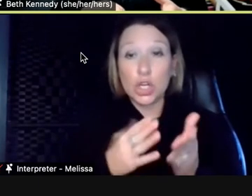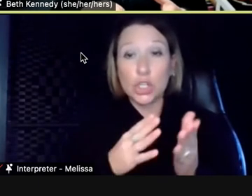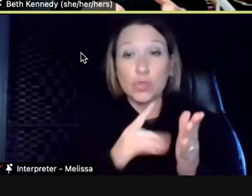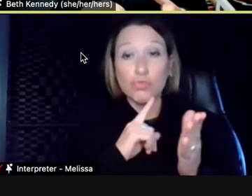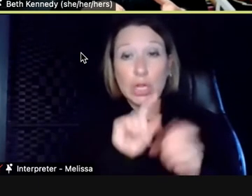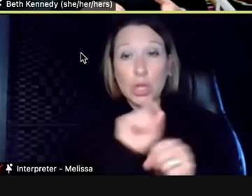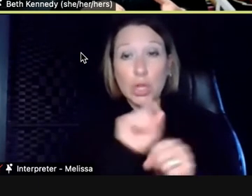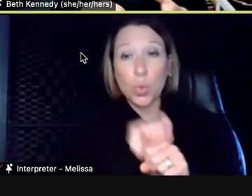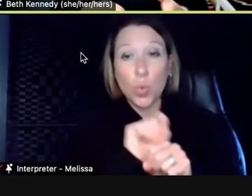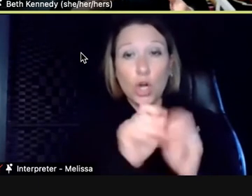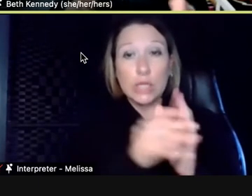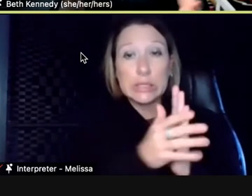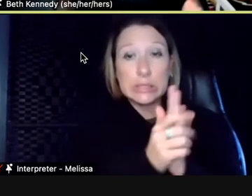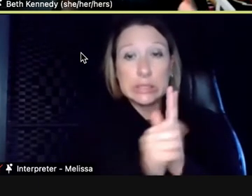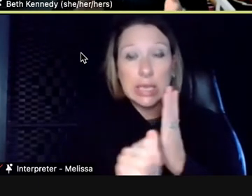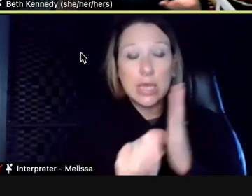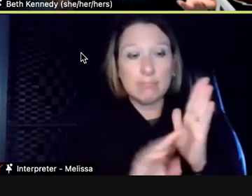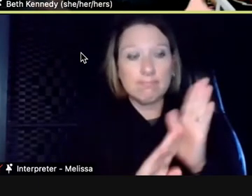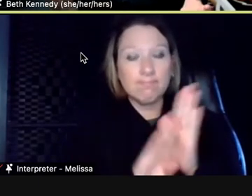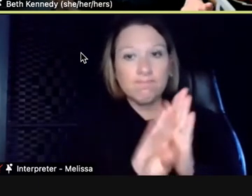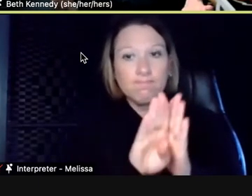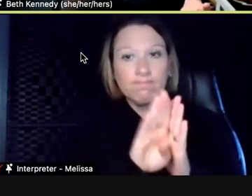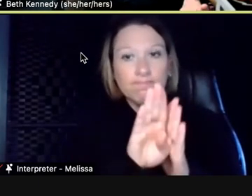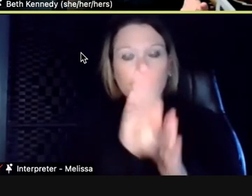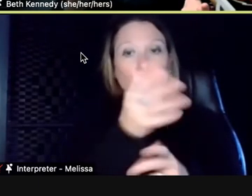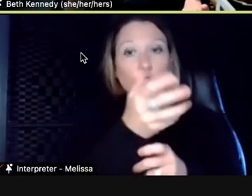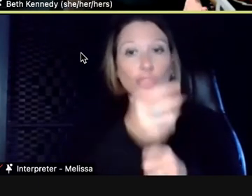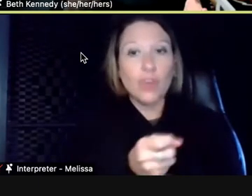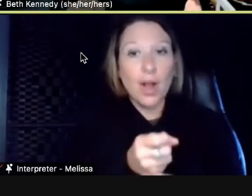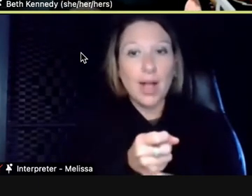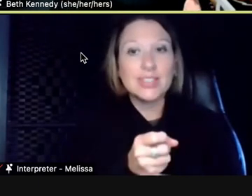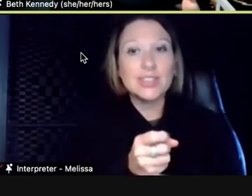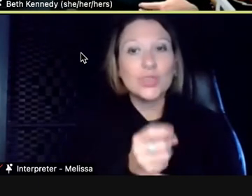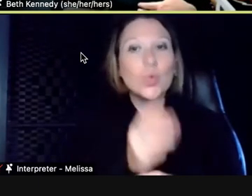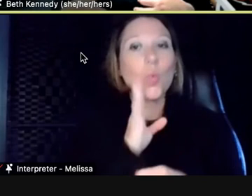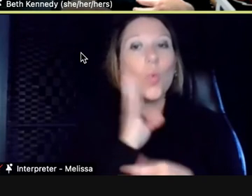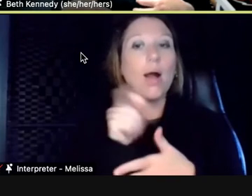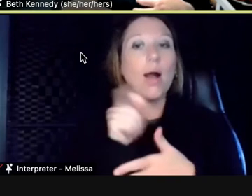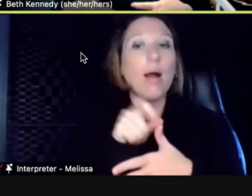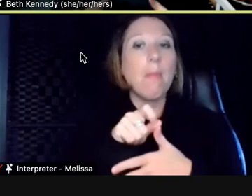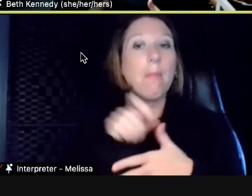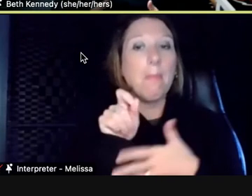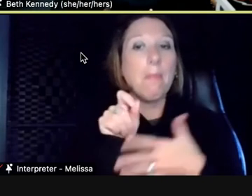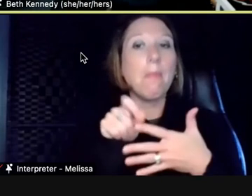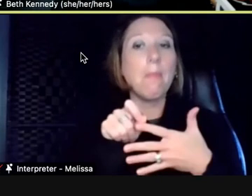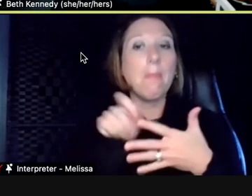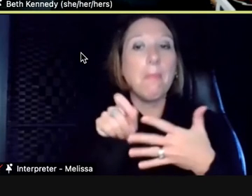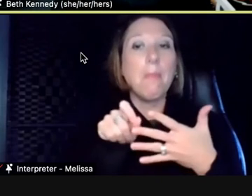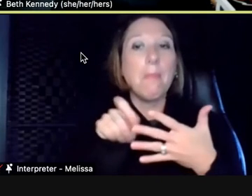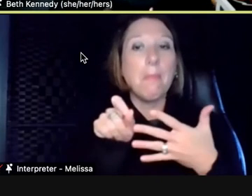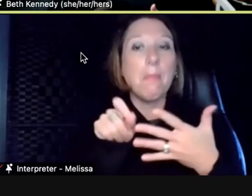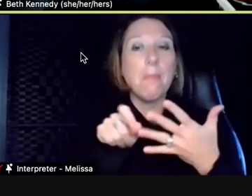trusting relationship, that's where the skills start to get checked off. So